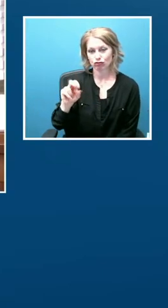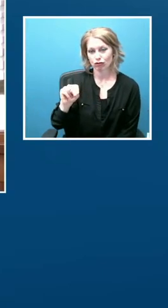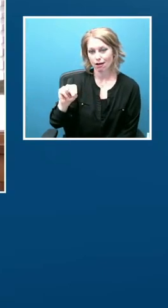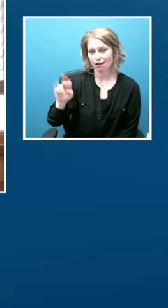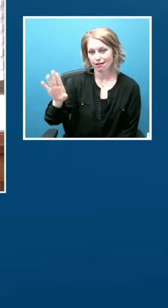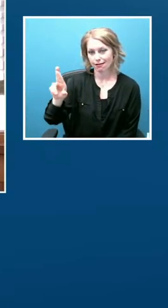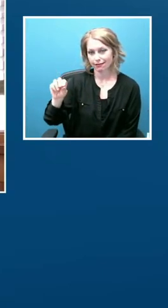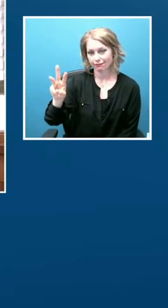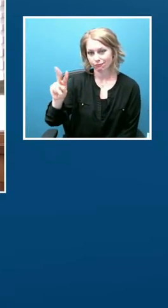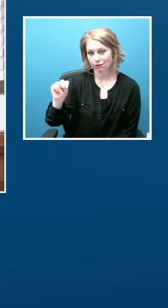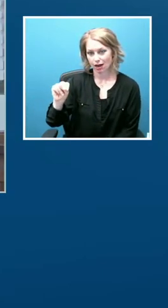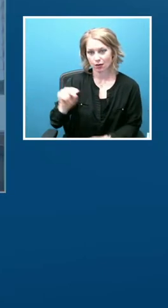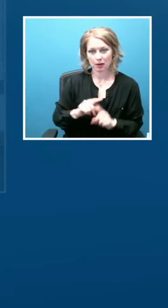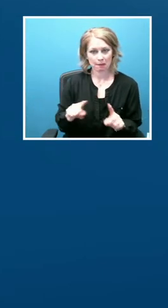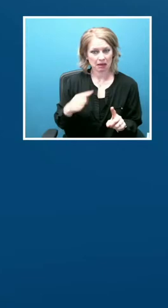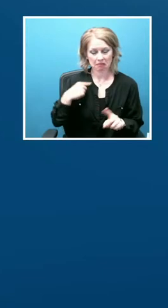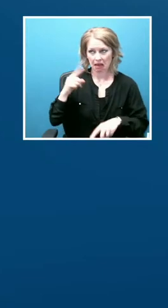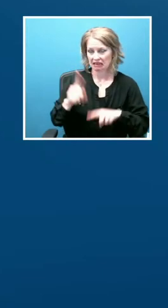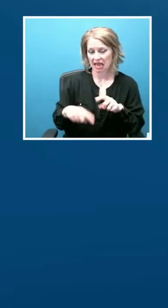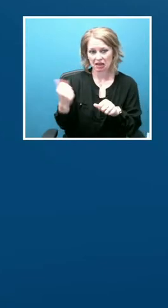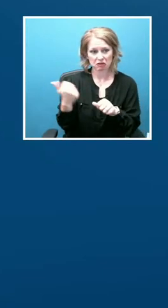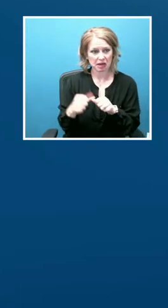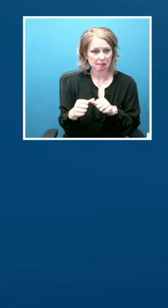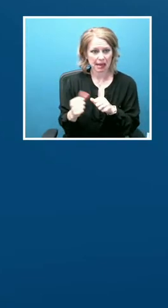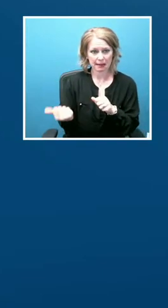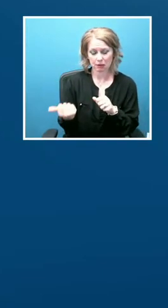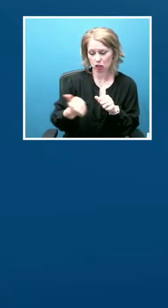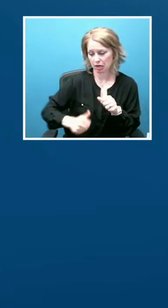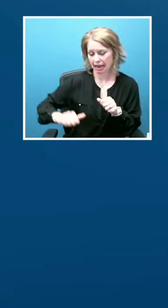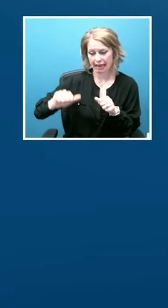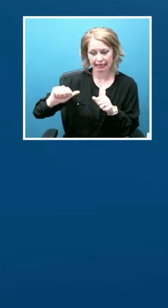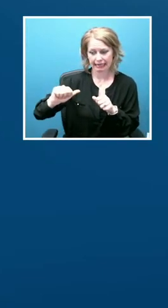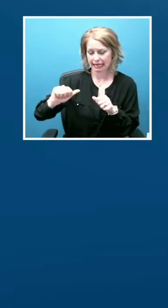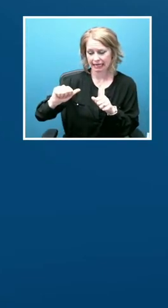an uncontested election being overturned.